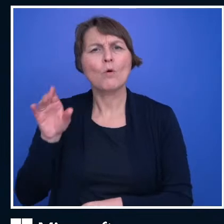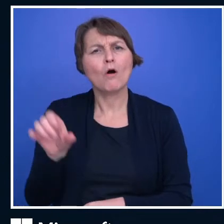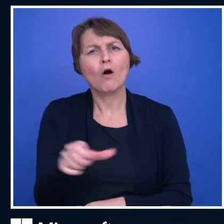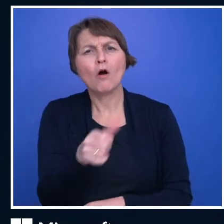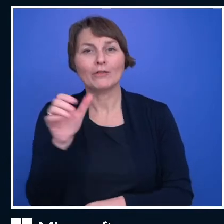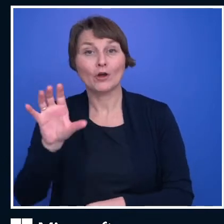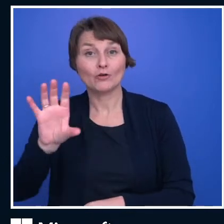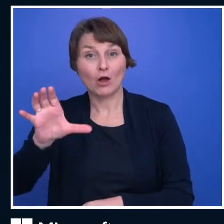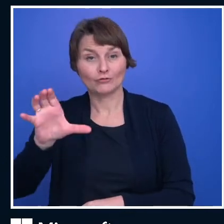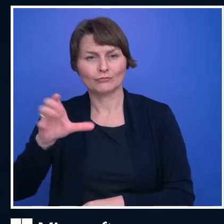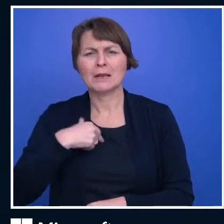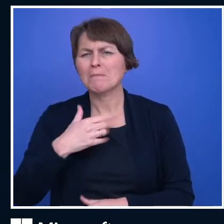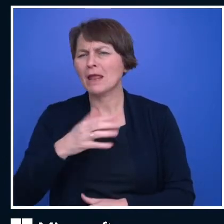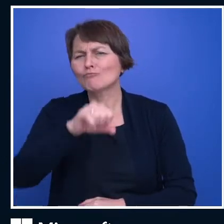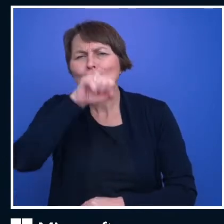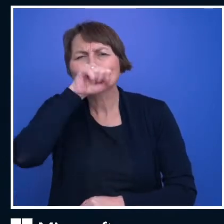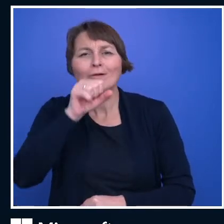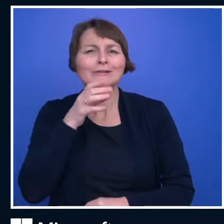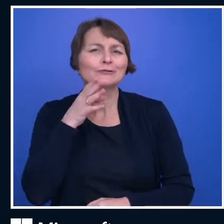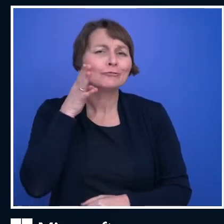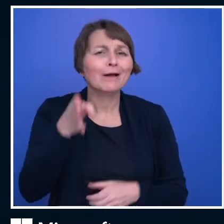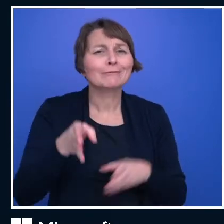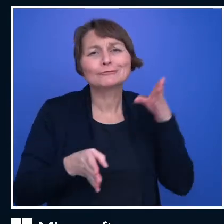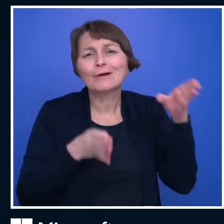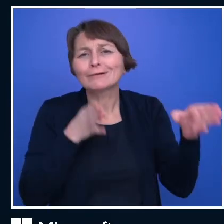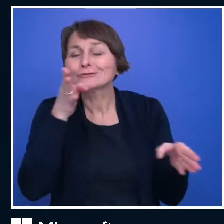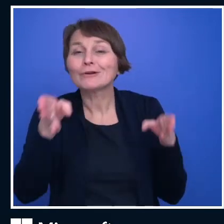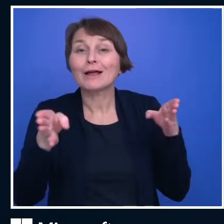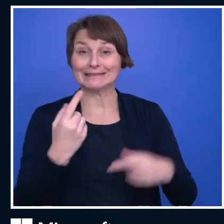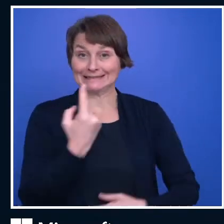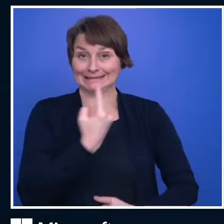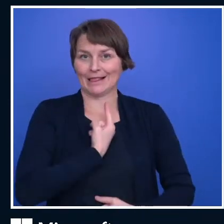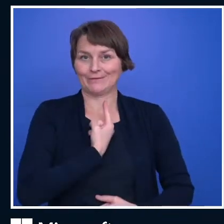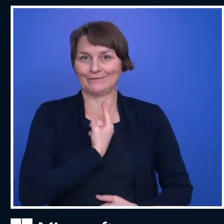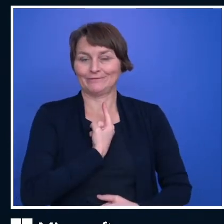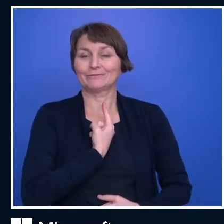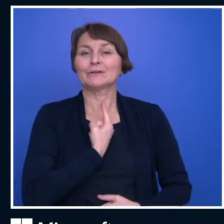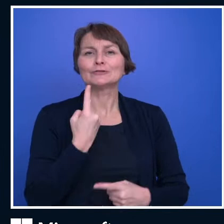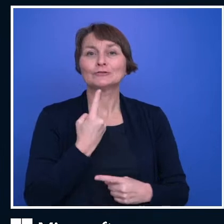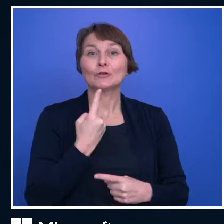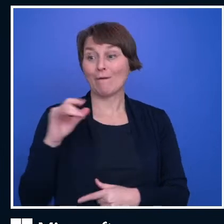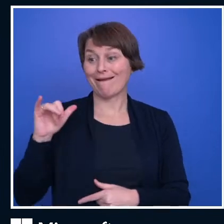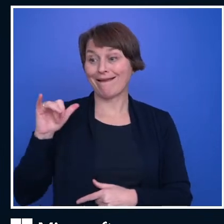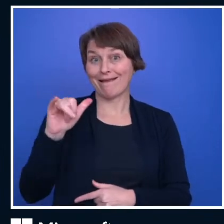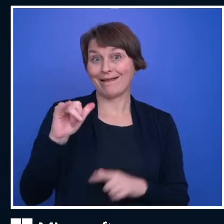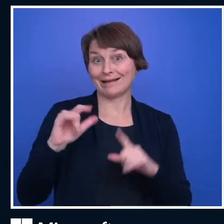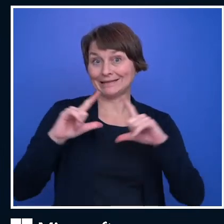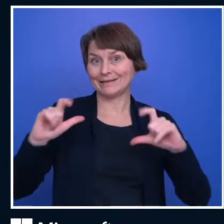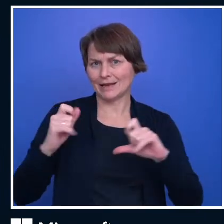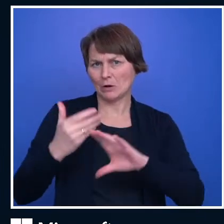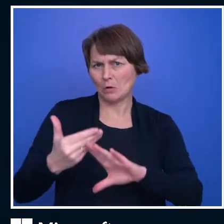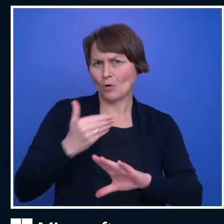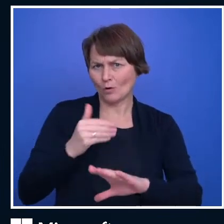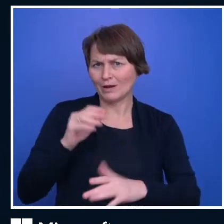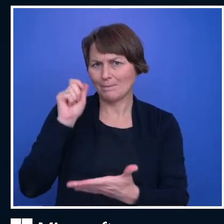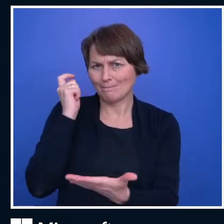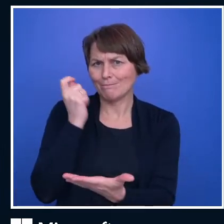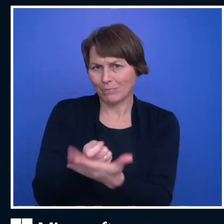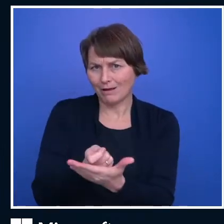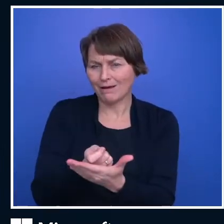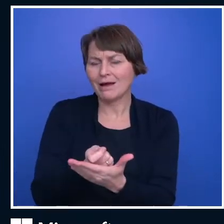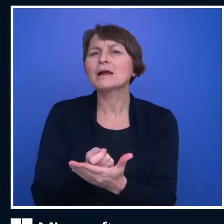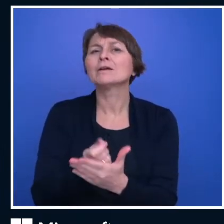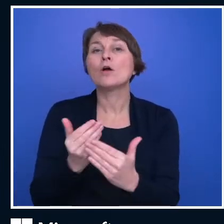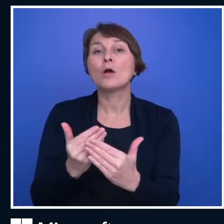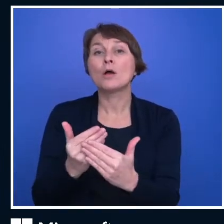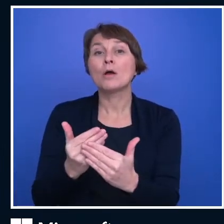travel independently, so I bought my plane ticket to arrive early and leave after the tour and visit another country before I came